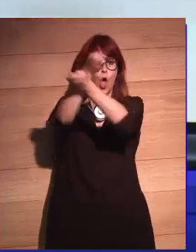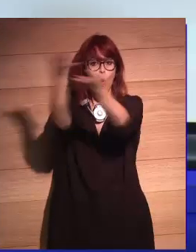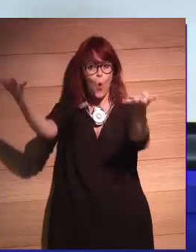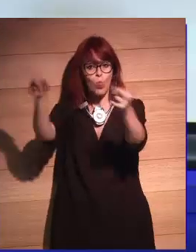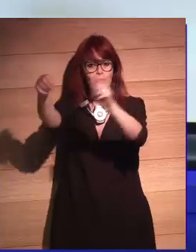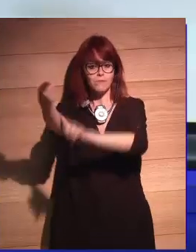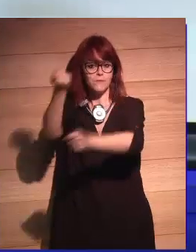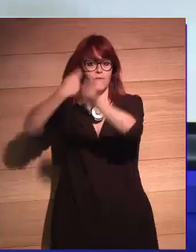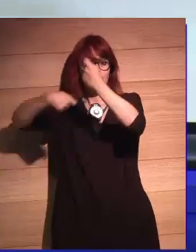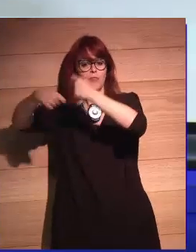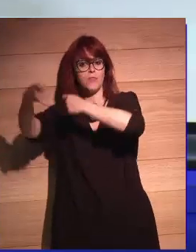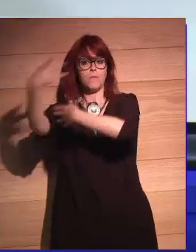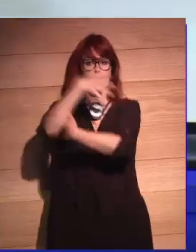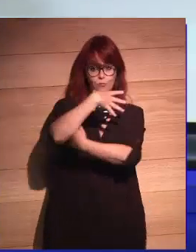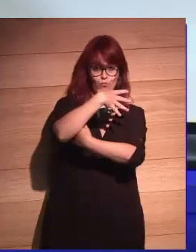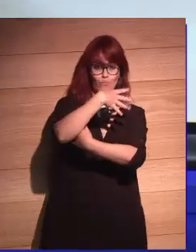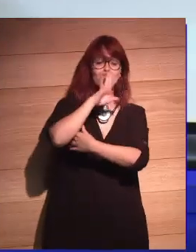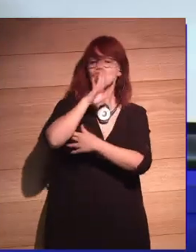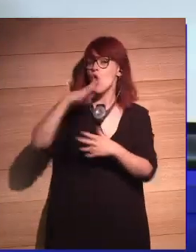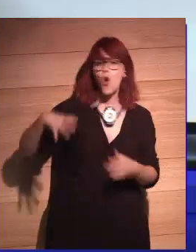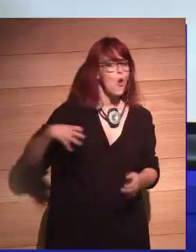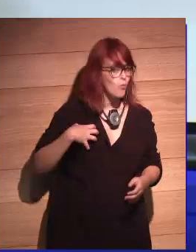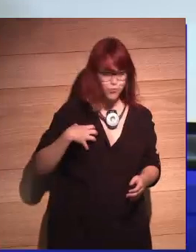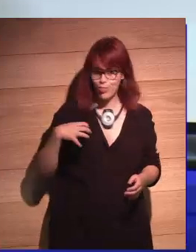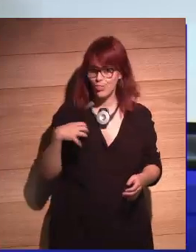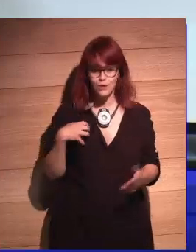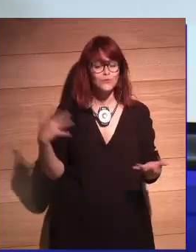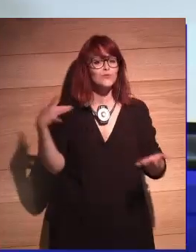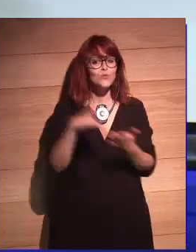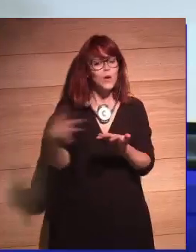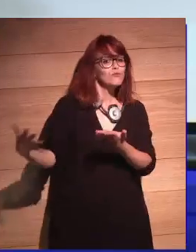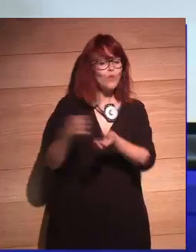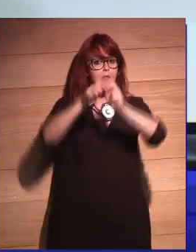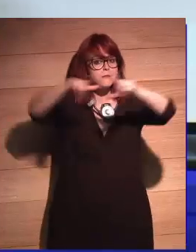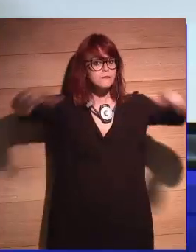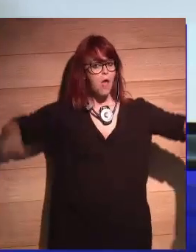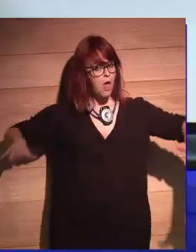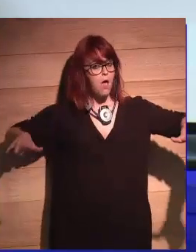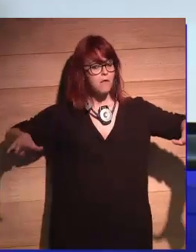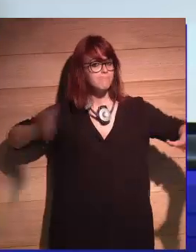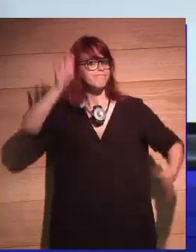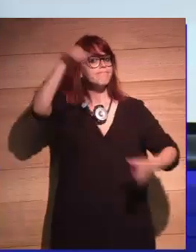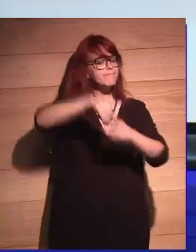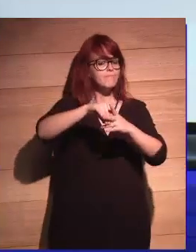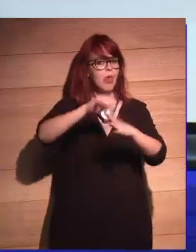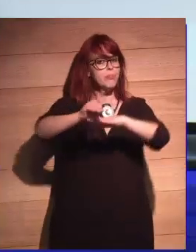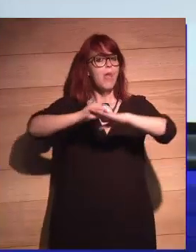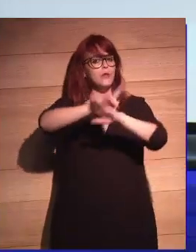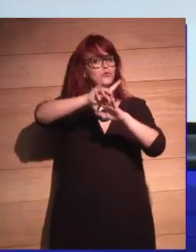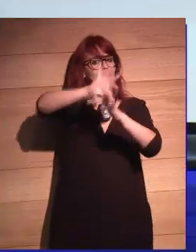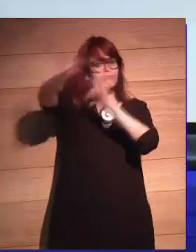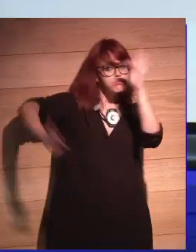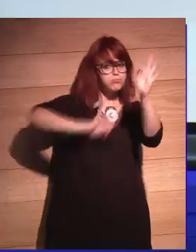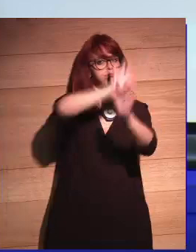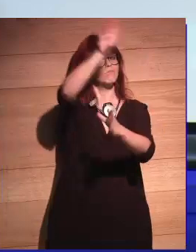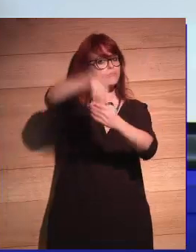can't happen. Everything in that room all talk to each other and not to the cloud. And that's really powerful, and that's